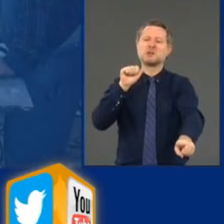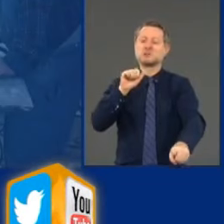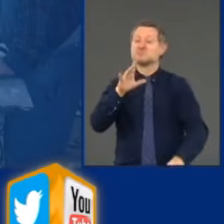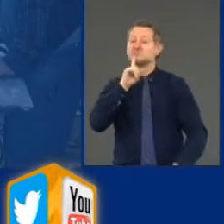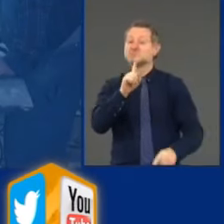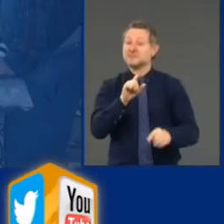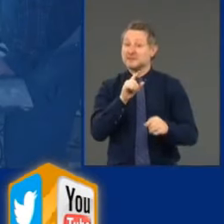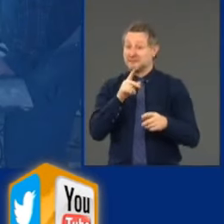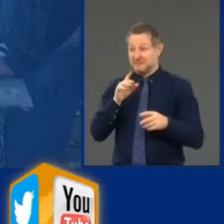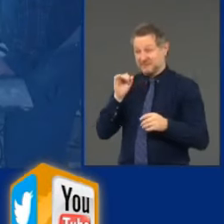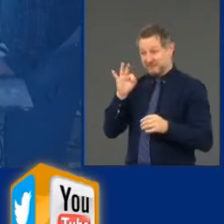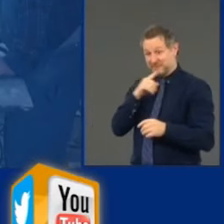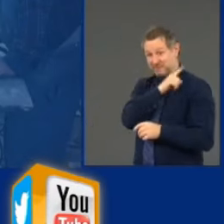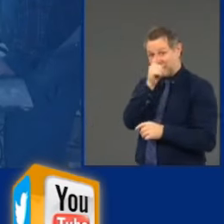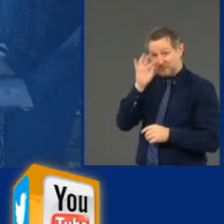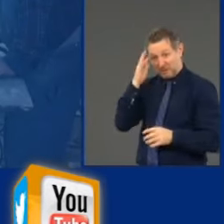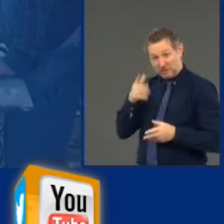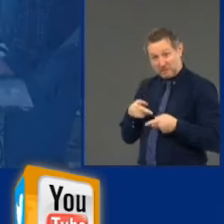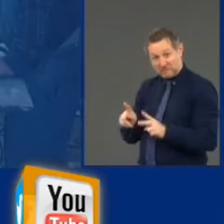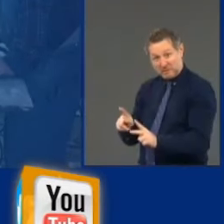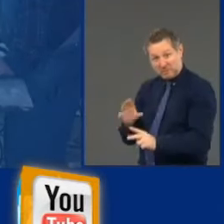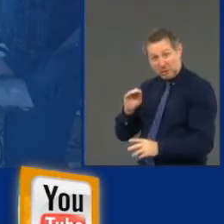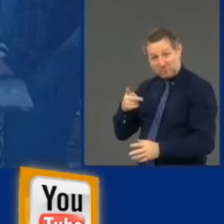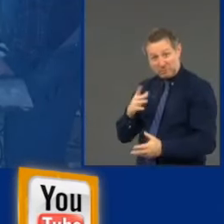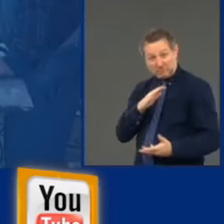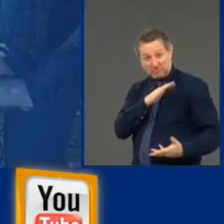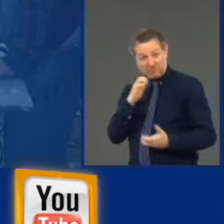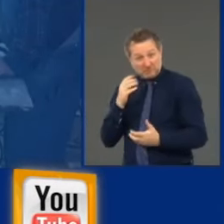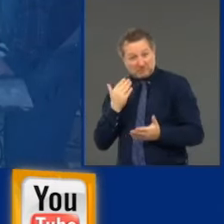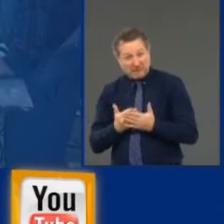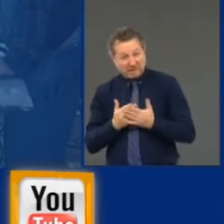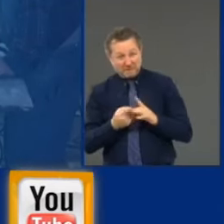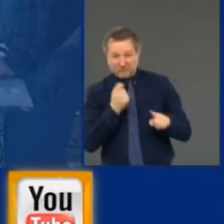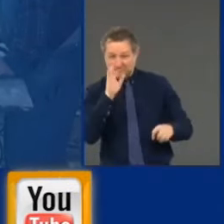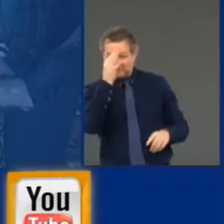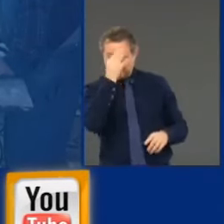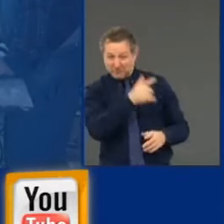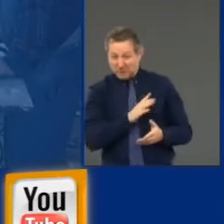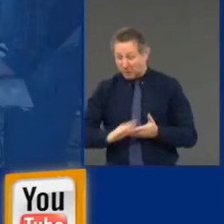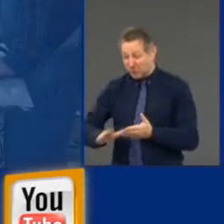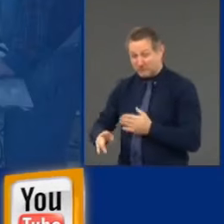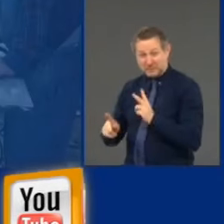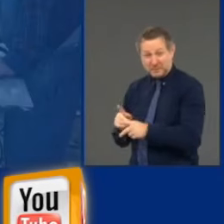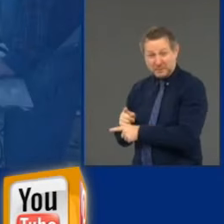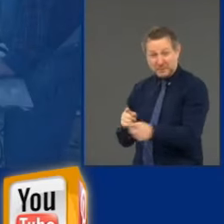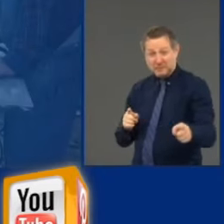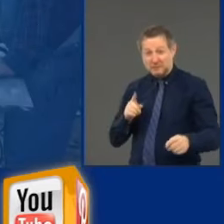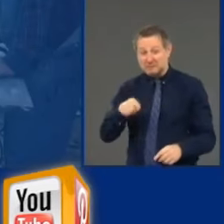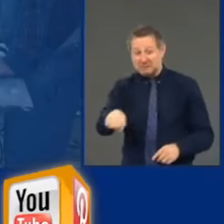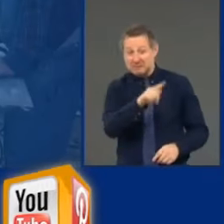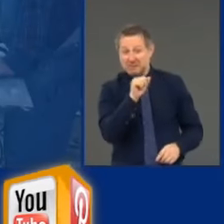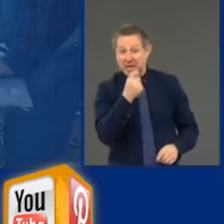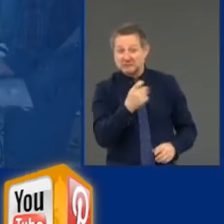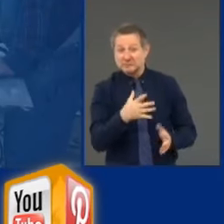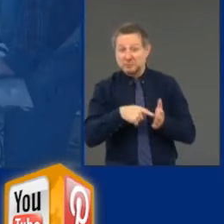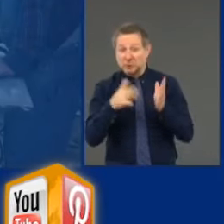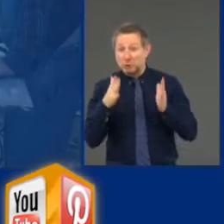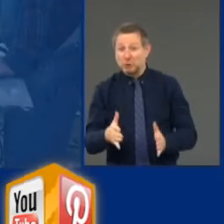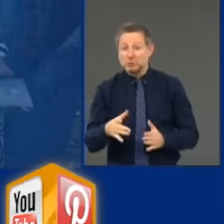money, lay off workers, and then government taxpayers had to subsidize the workers who were laid